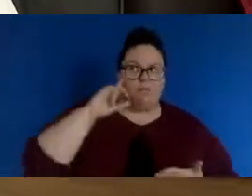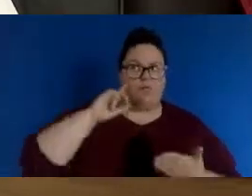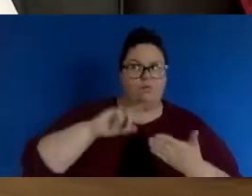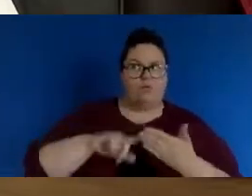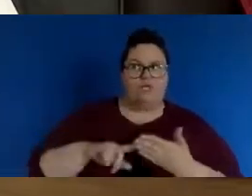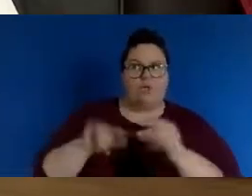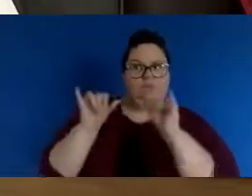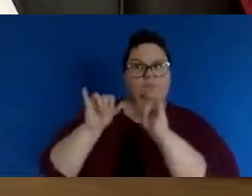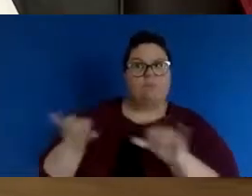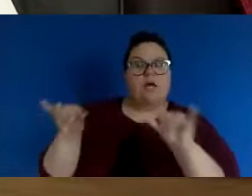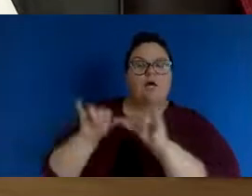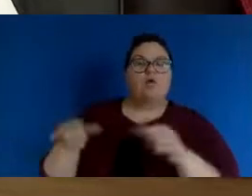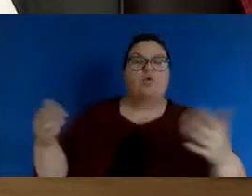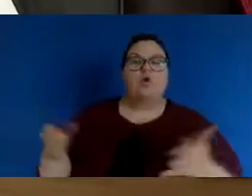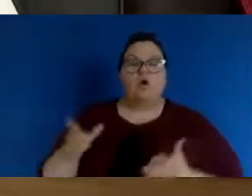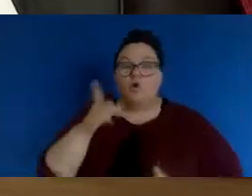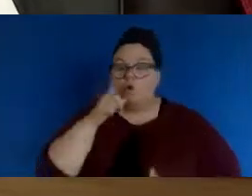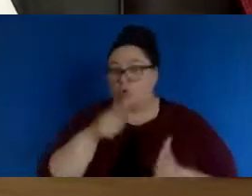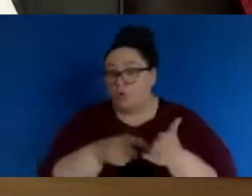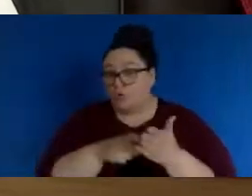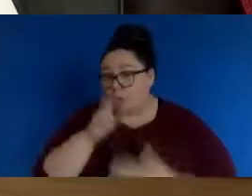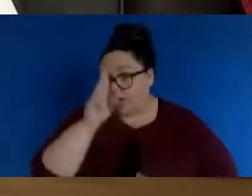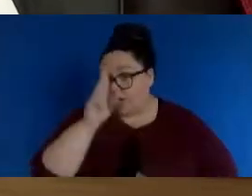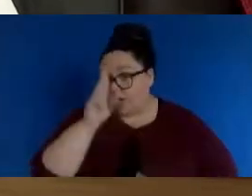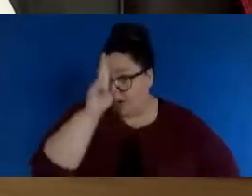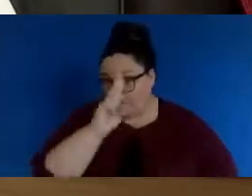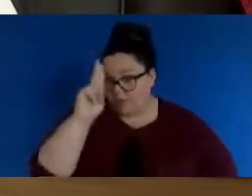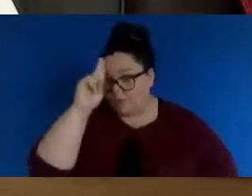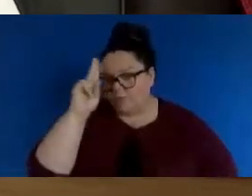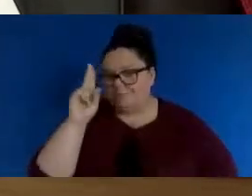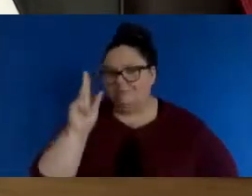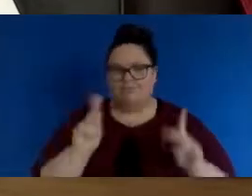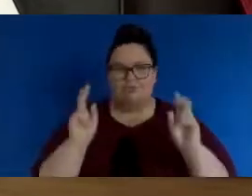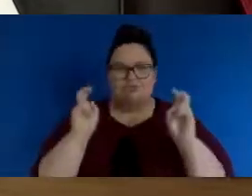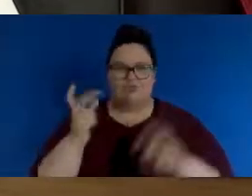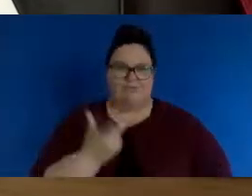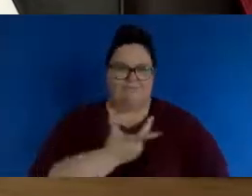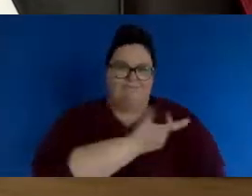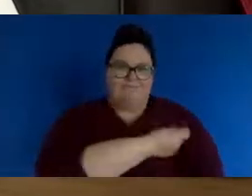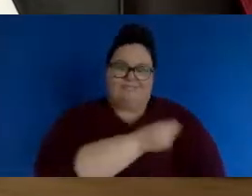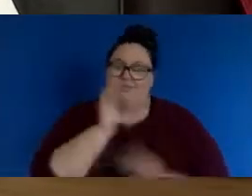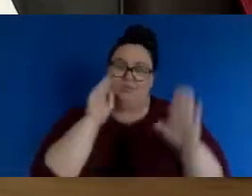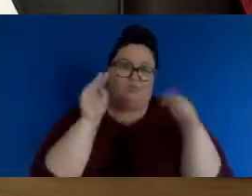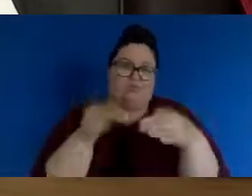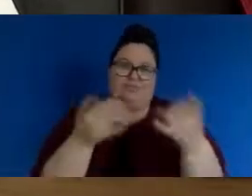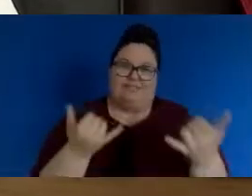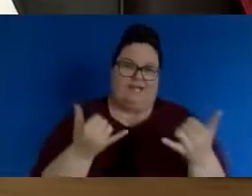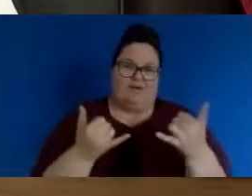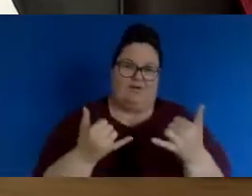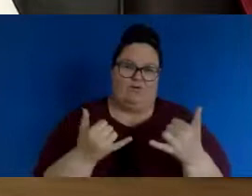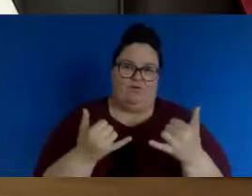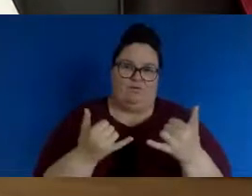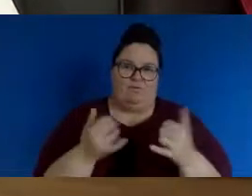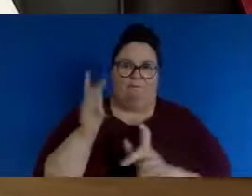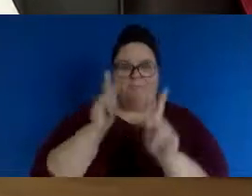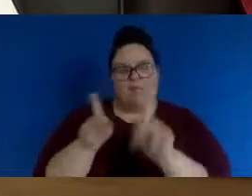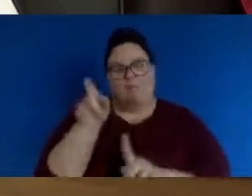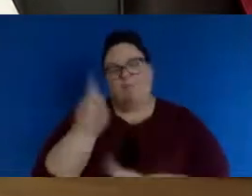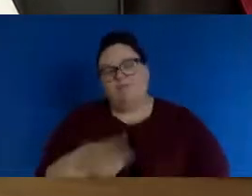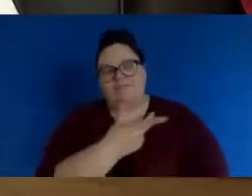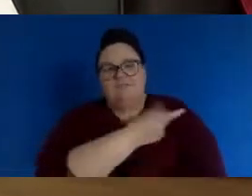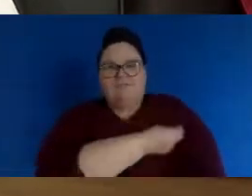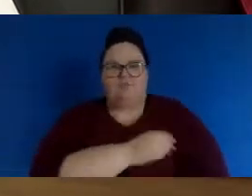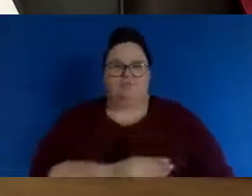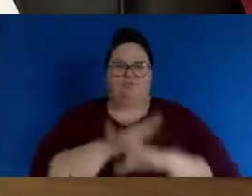of hospitalized patients being mostly unvaccinated. That's what our focus has to be right now, is getting our population vaccinated to protect